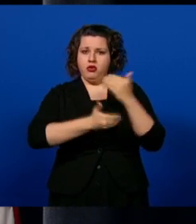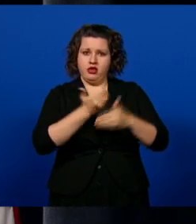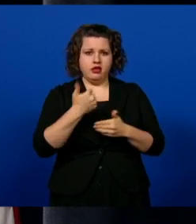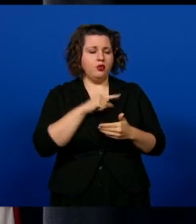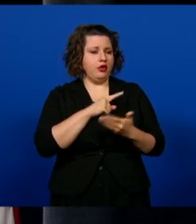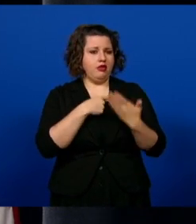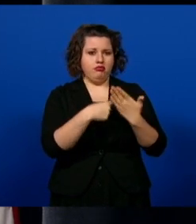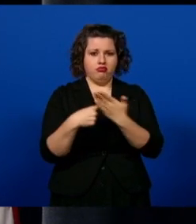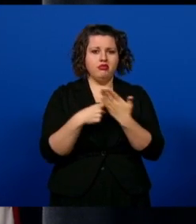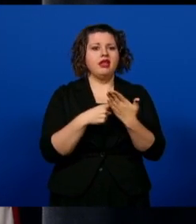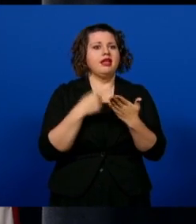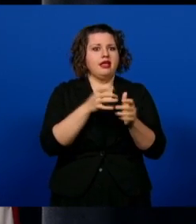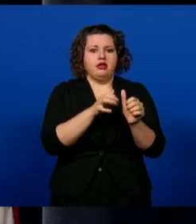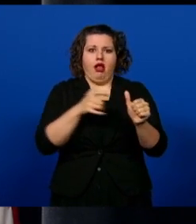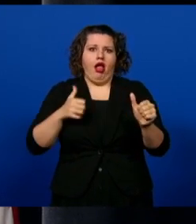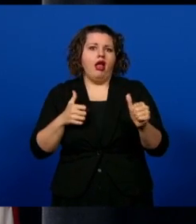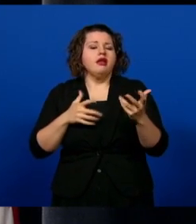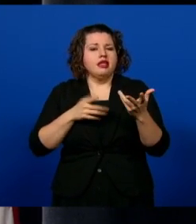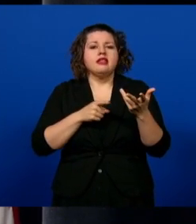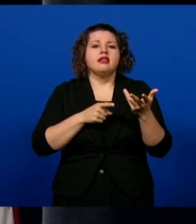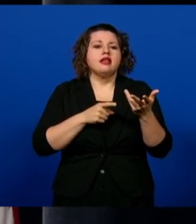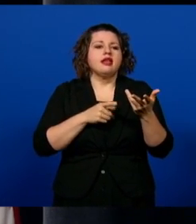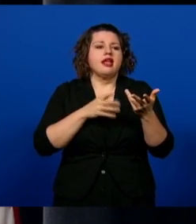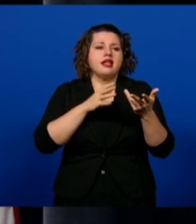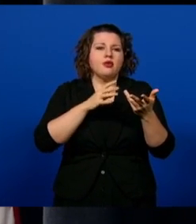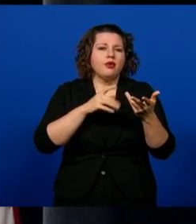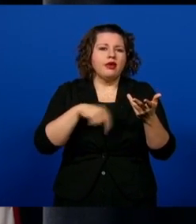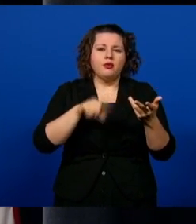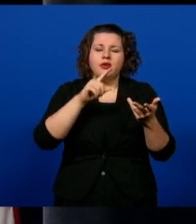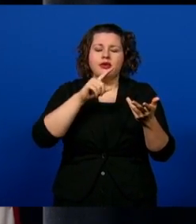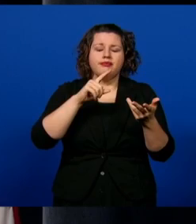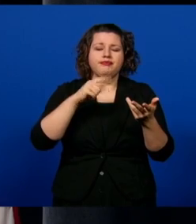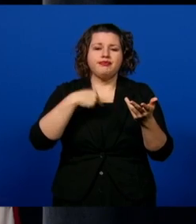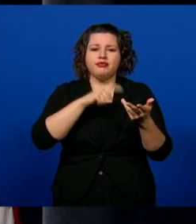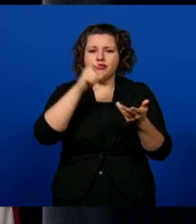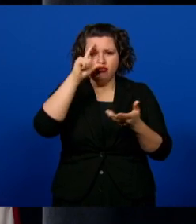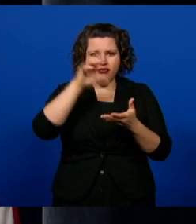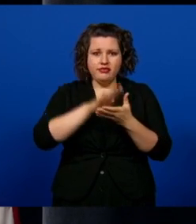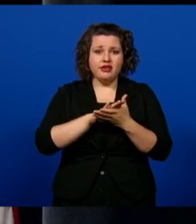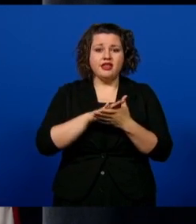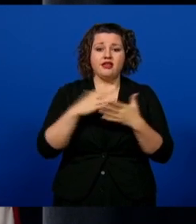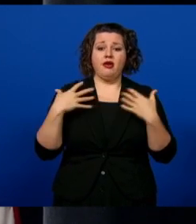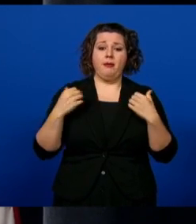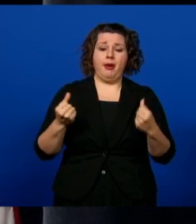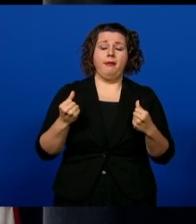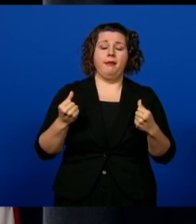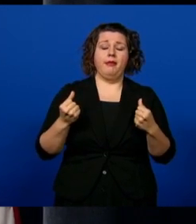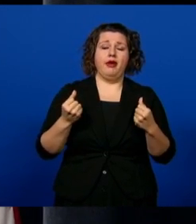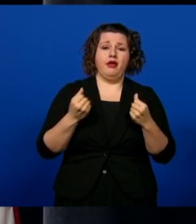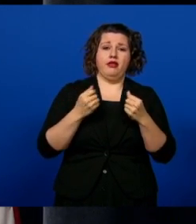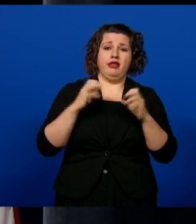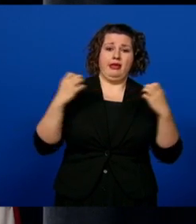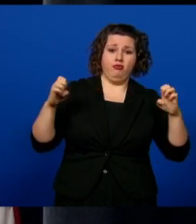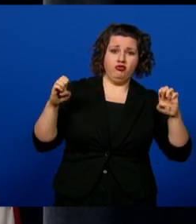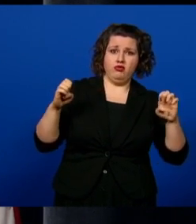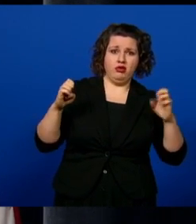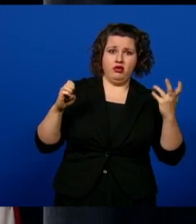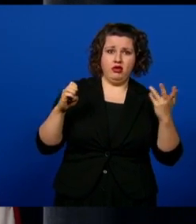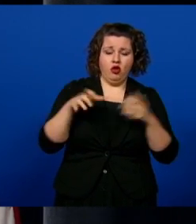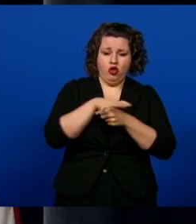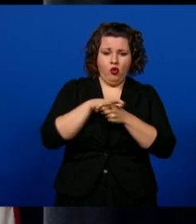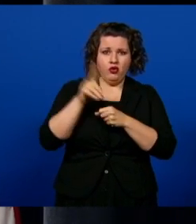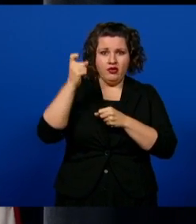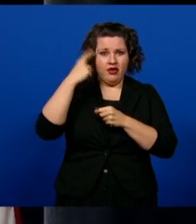He has backed up that we don't believe during a public health emergency that the local